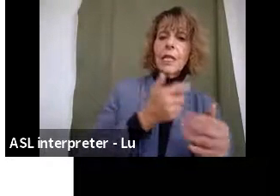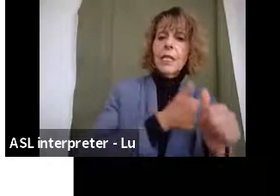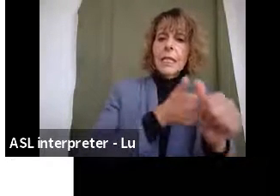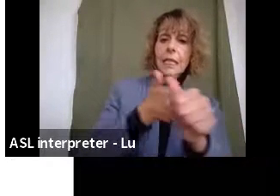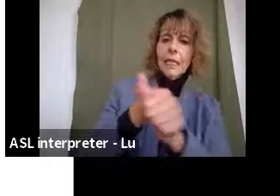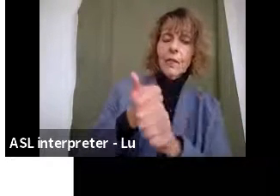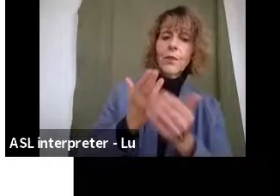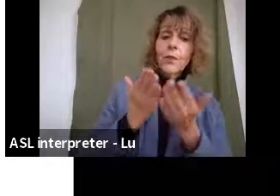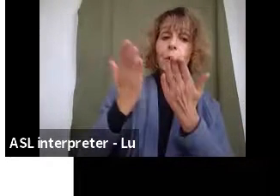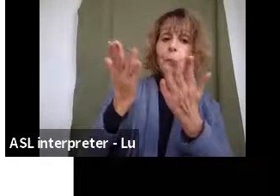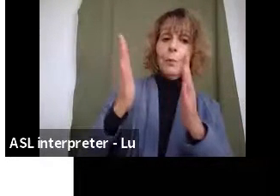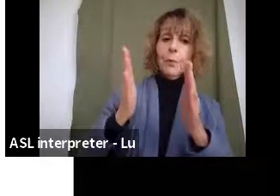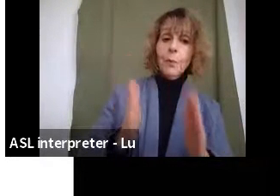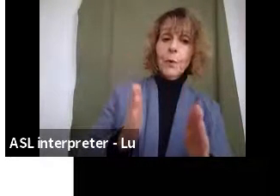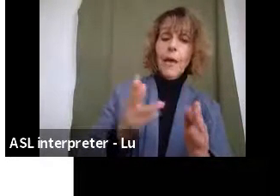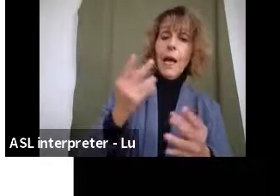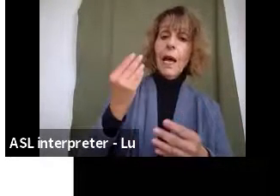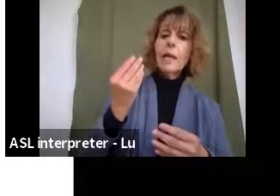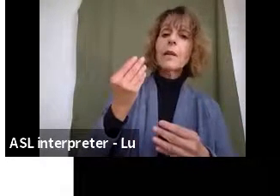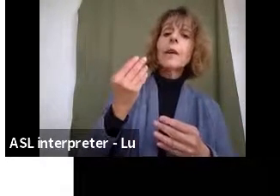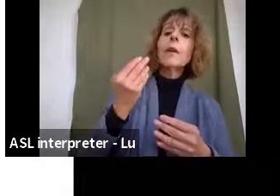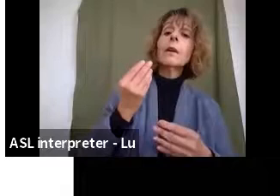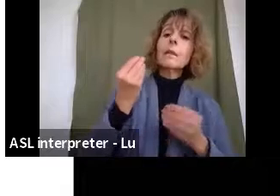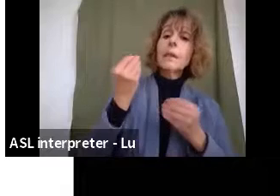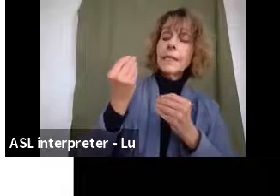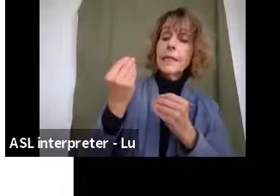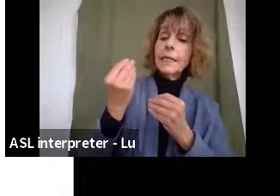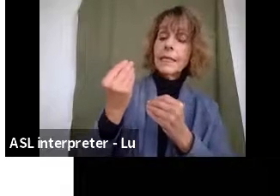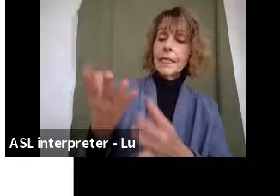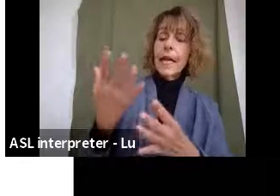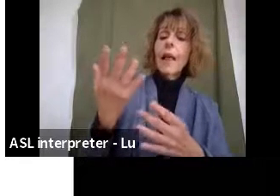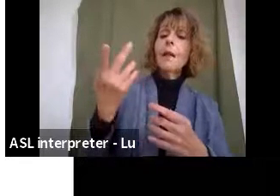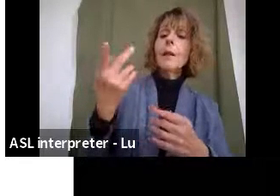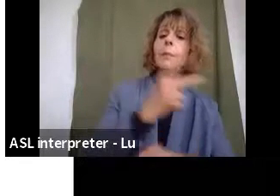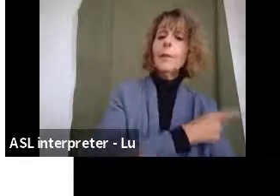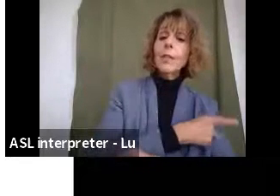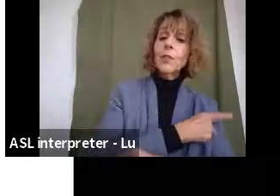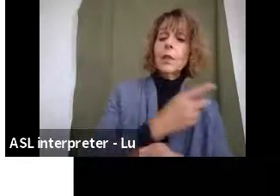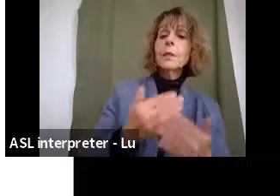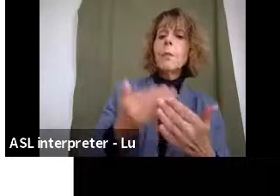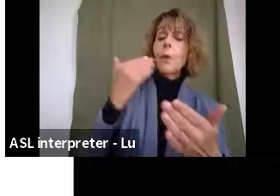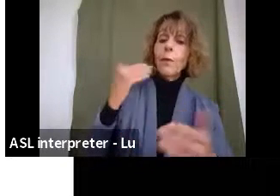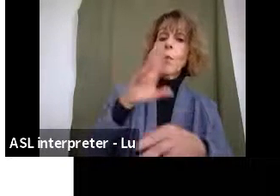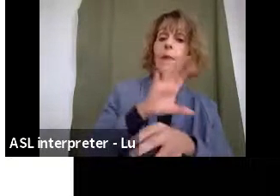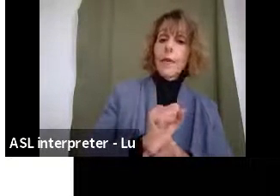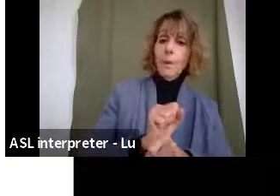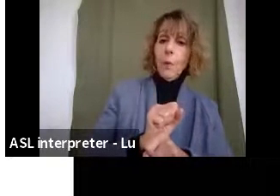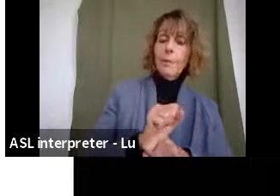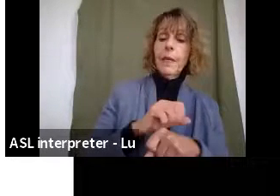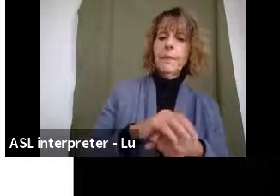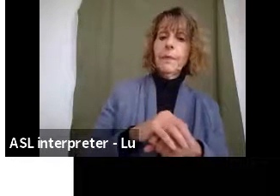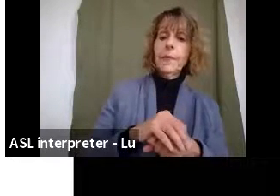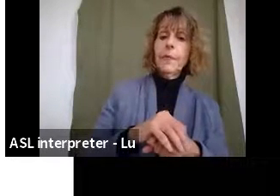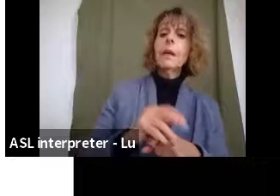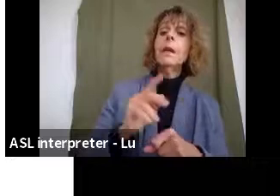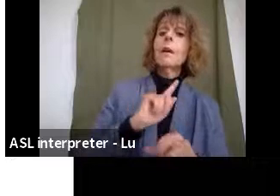provided before the appointment, that the information be provided, at the appointment. If you have